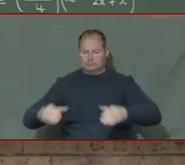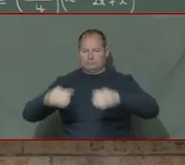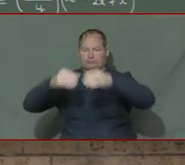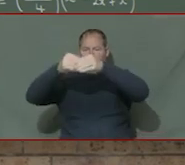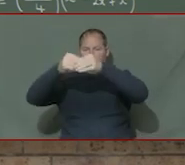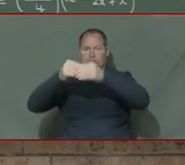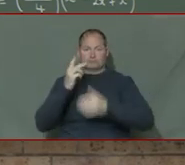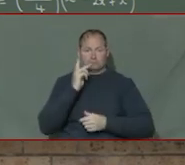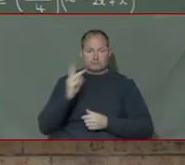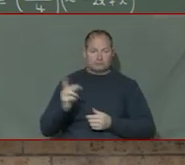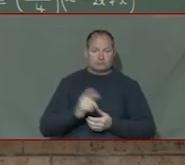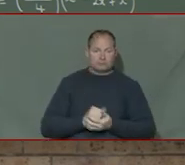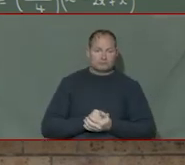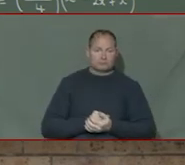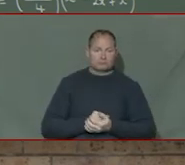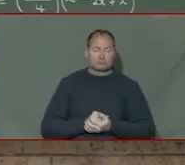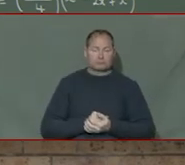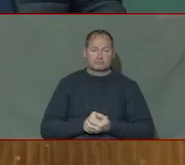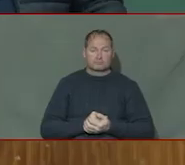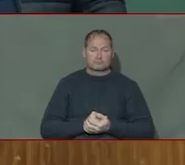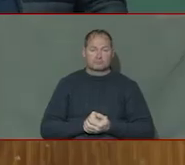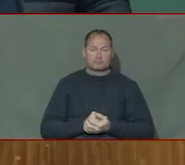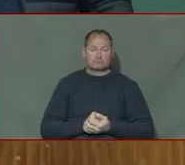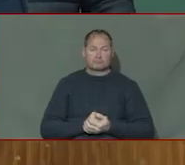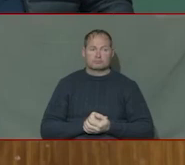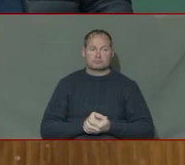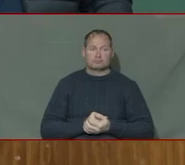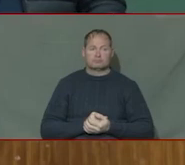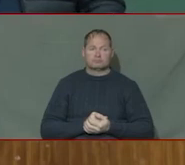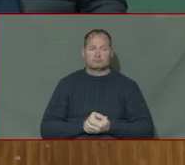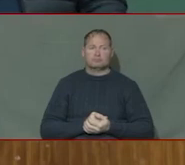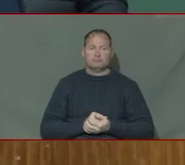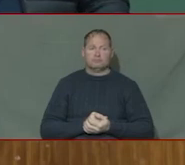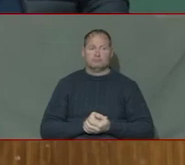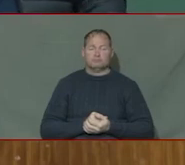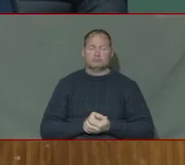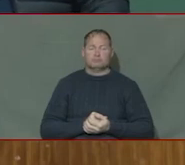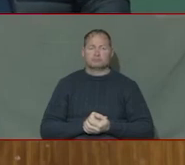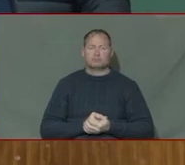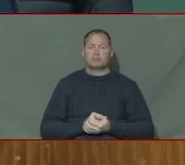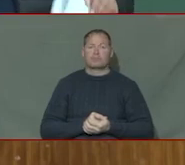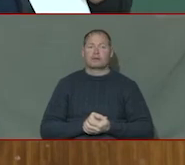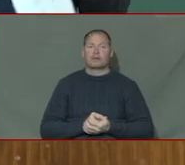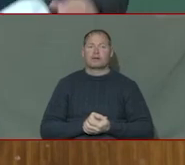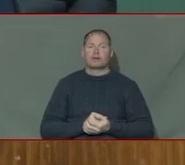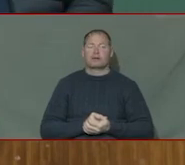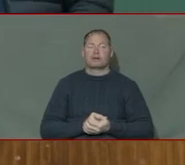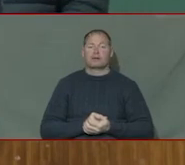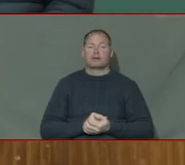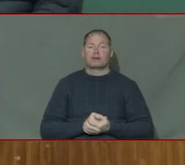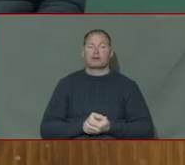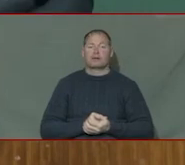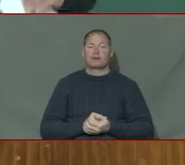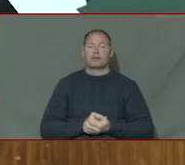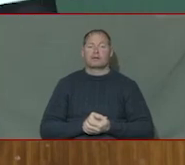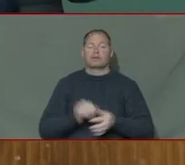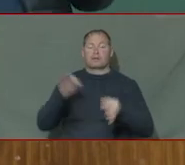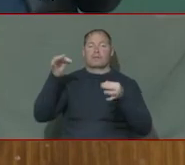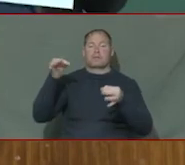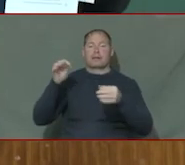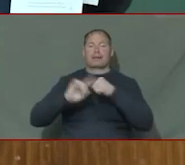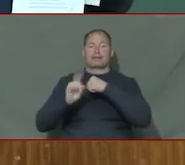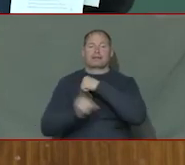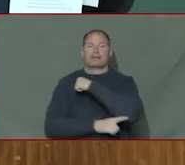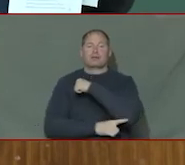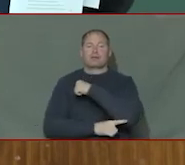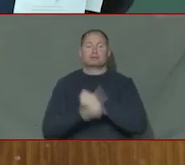Okay, and the first, right, it's on your last page before the notes. Do you see there? There's a